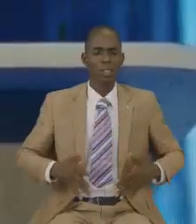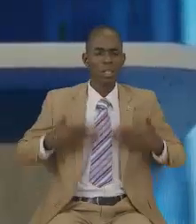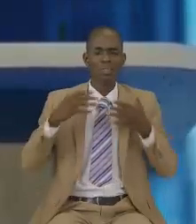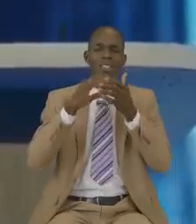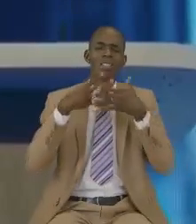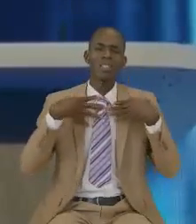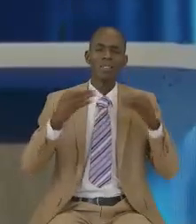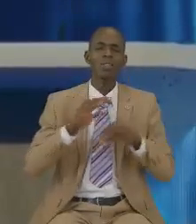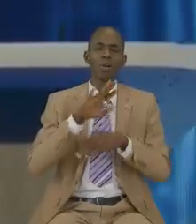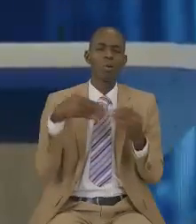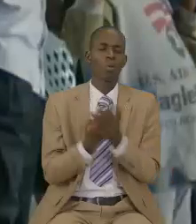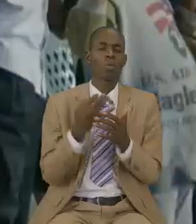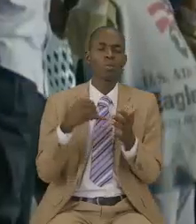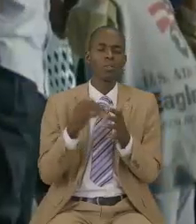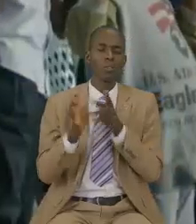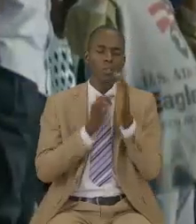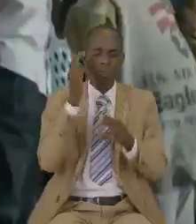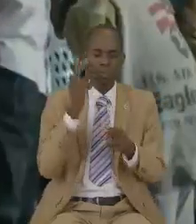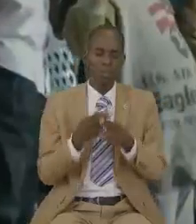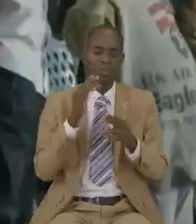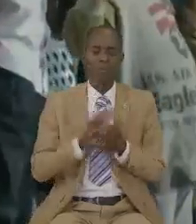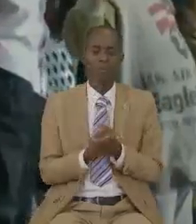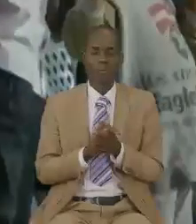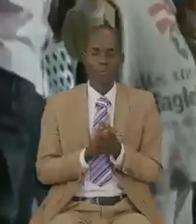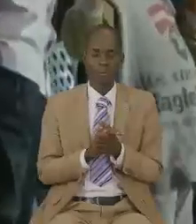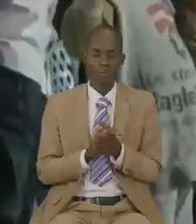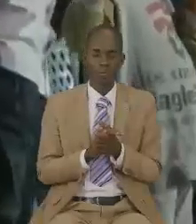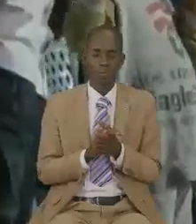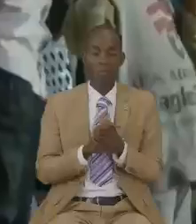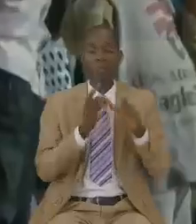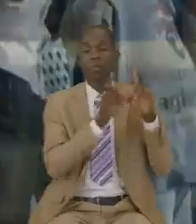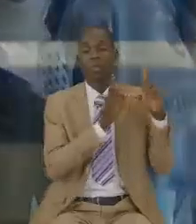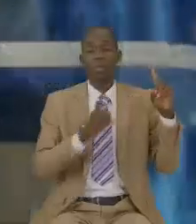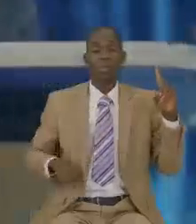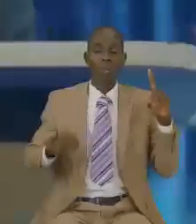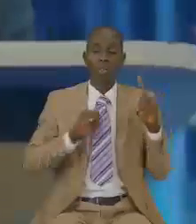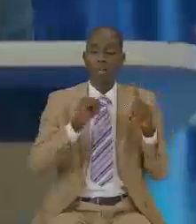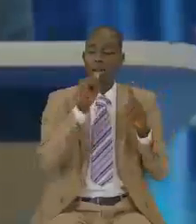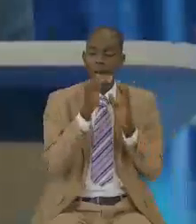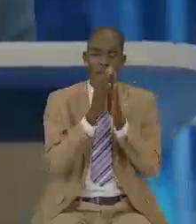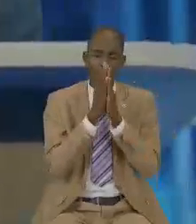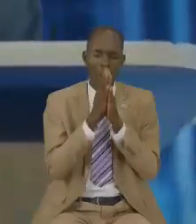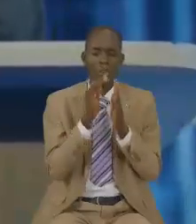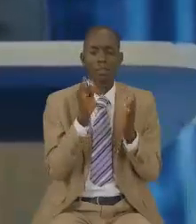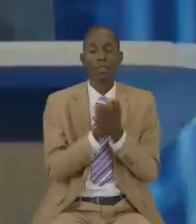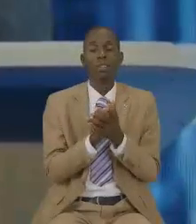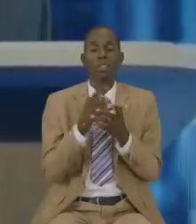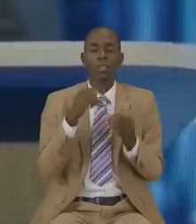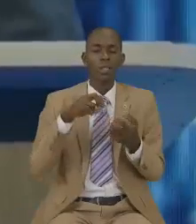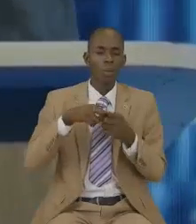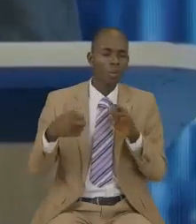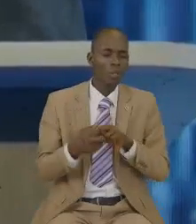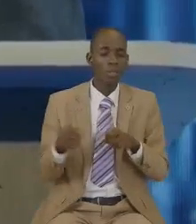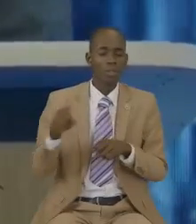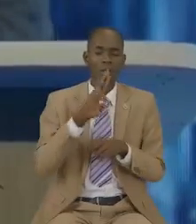in Jesus' name. But I'm asking that, you know, the problem they were